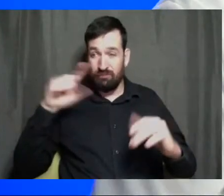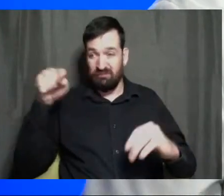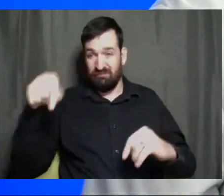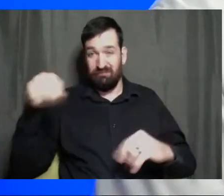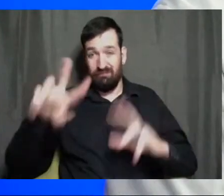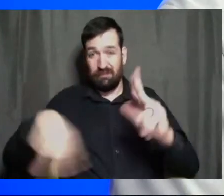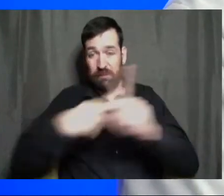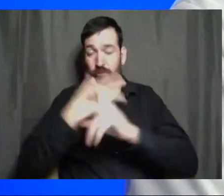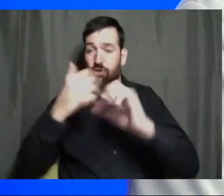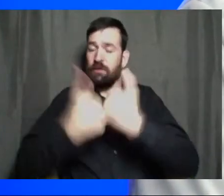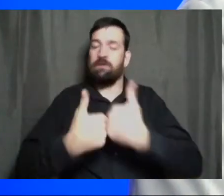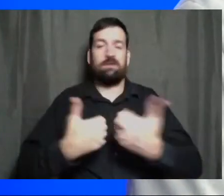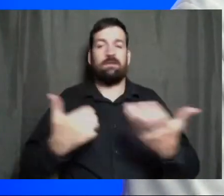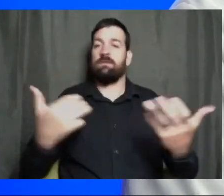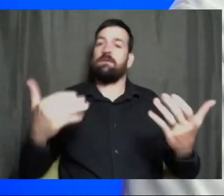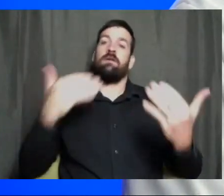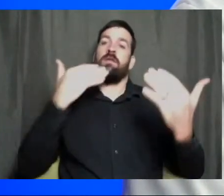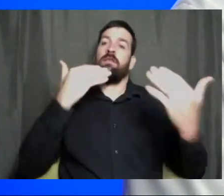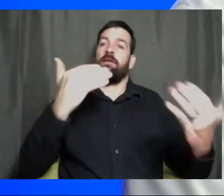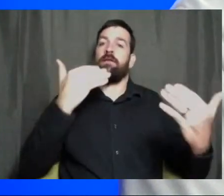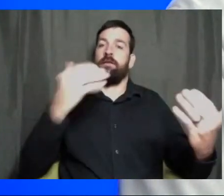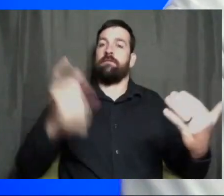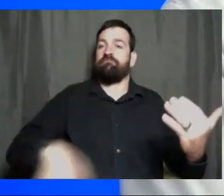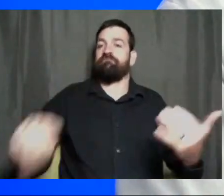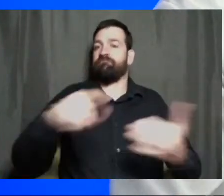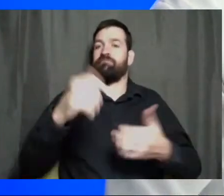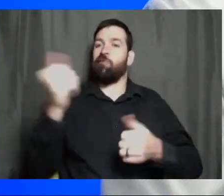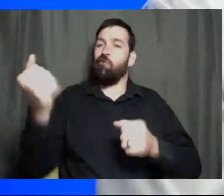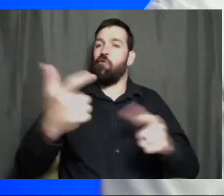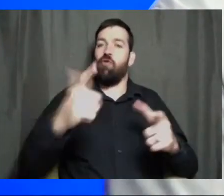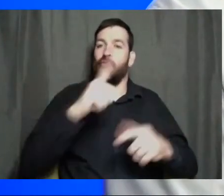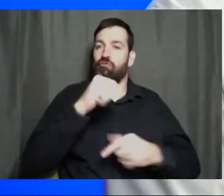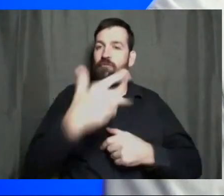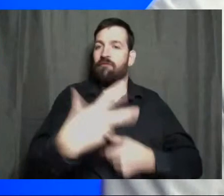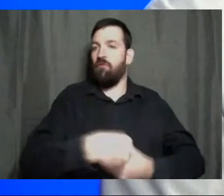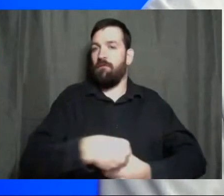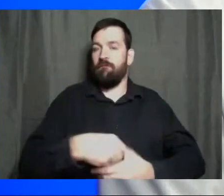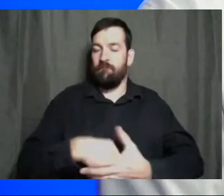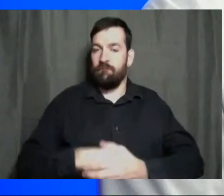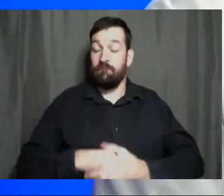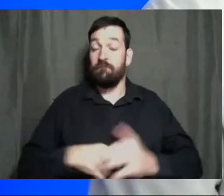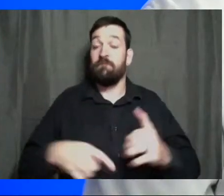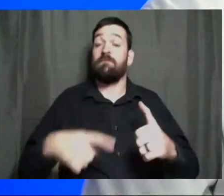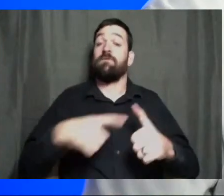to everybody that's been involved in trying to make this work. So number one, of course,